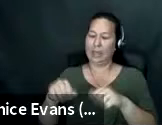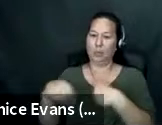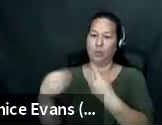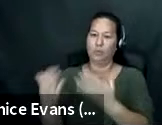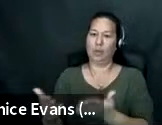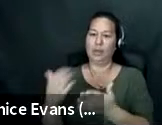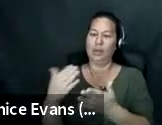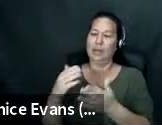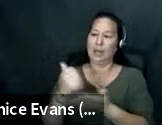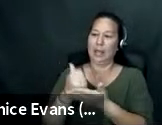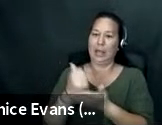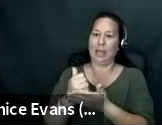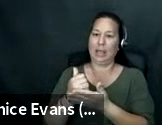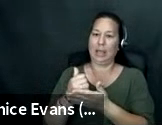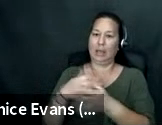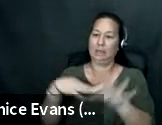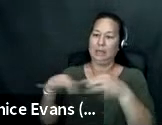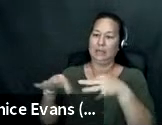us explain why as a young